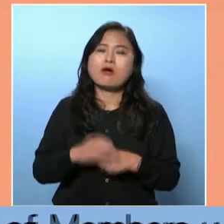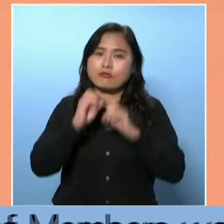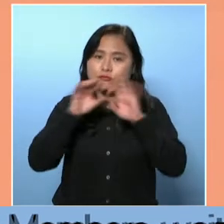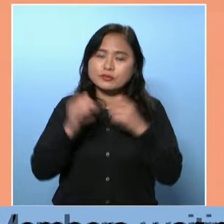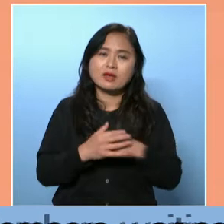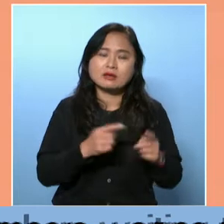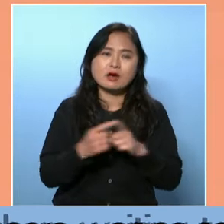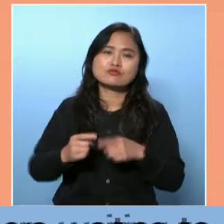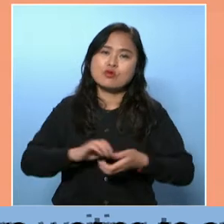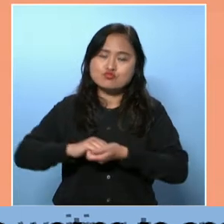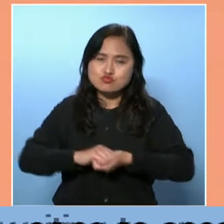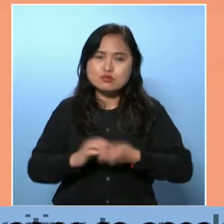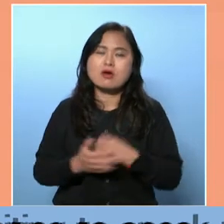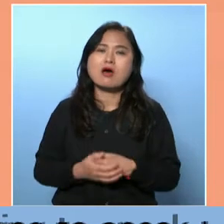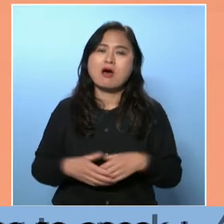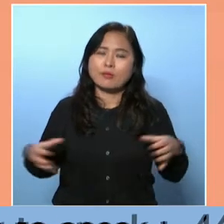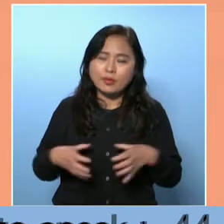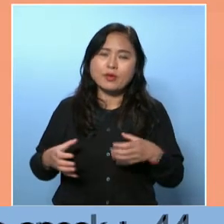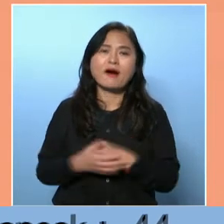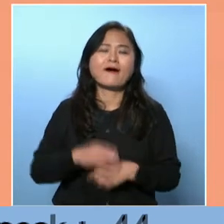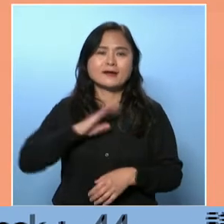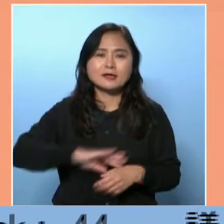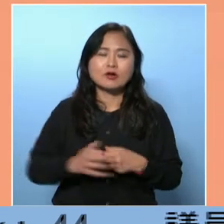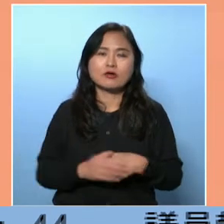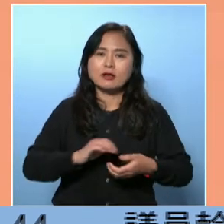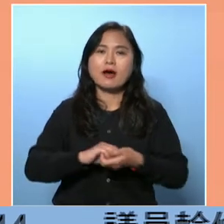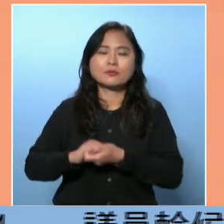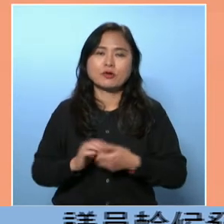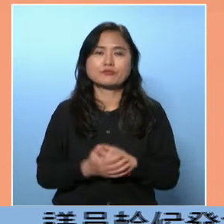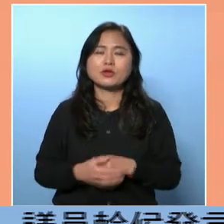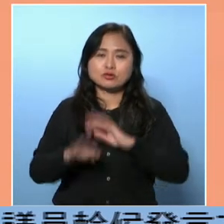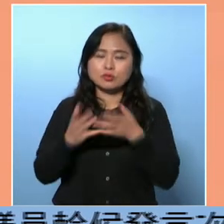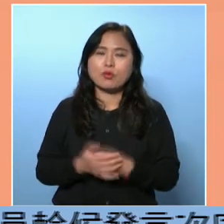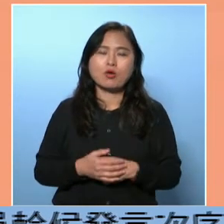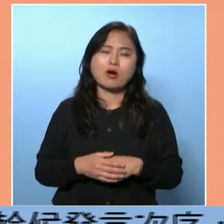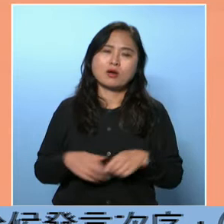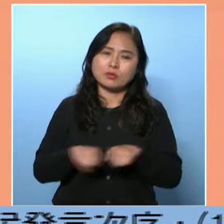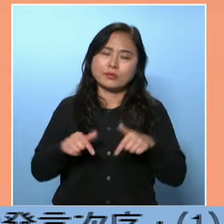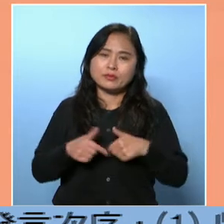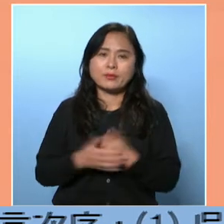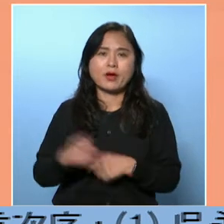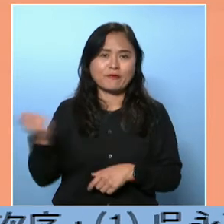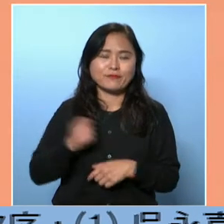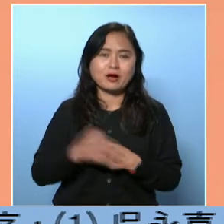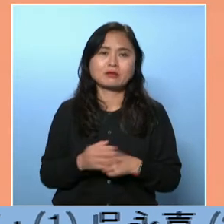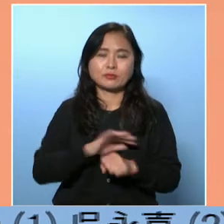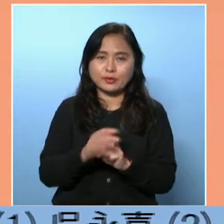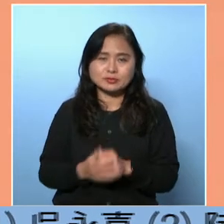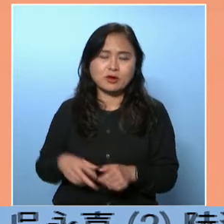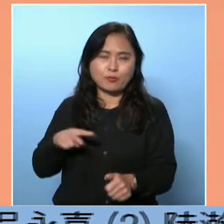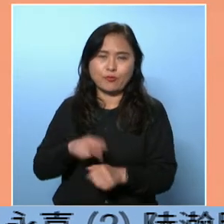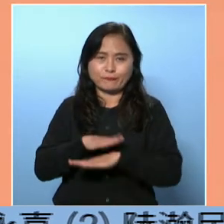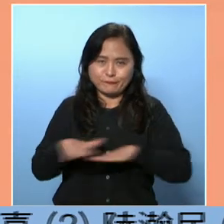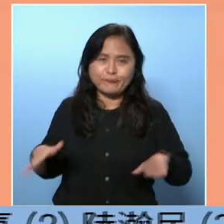also dealt a blow by the epidemic. I appeal to everyone to cooperate with the government.